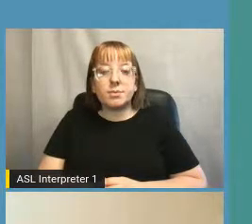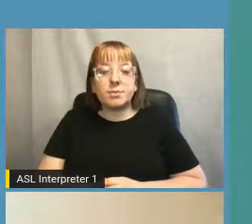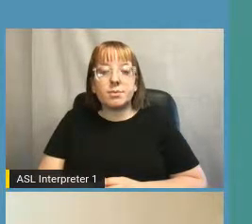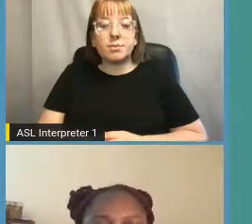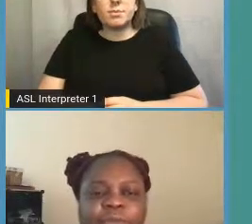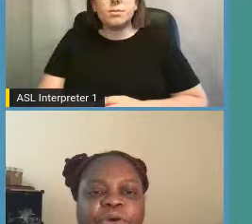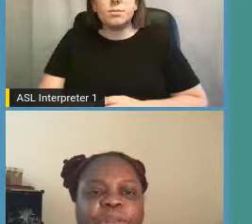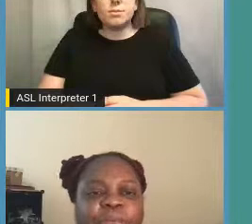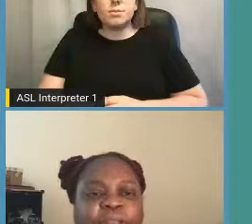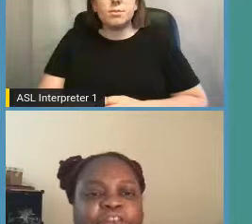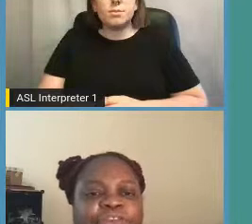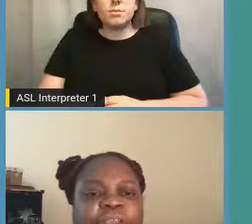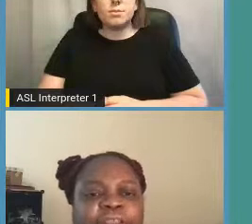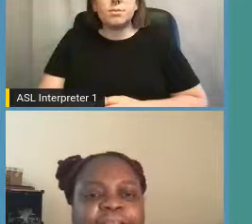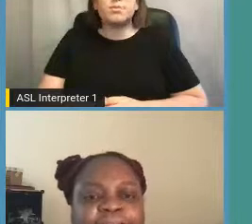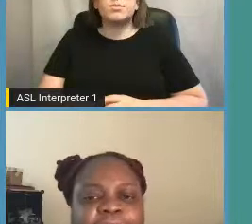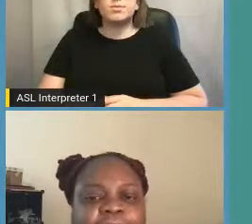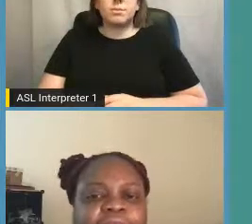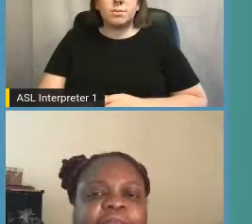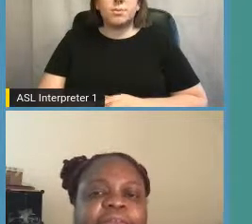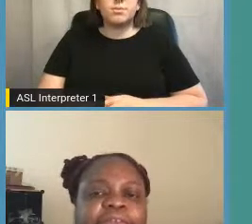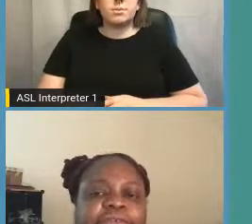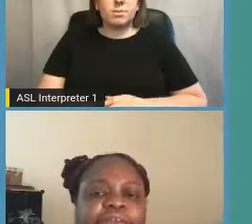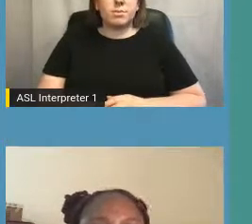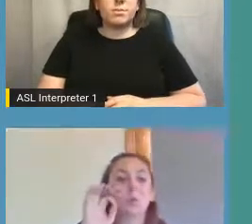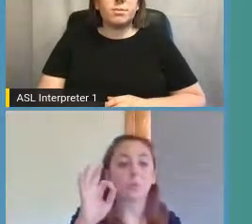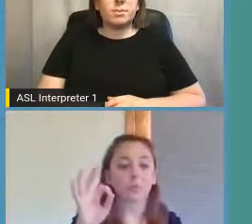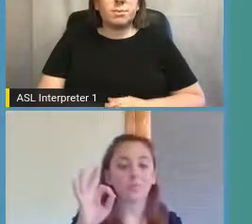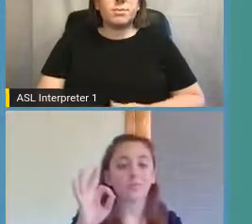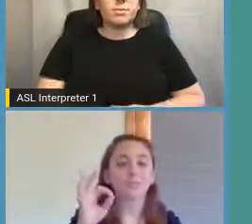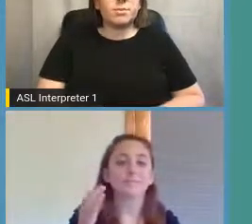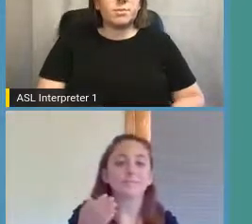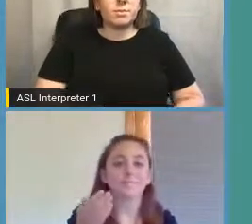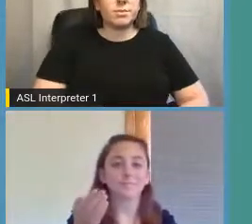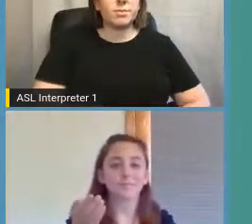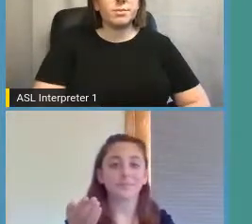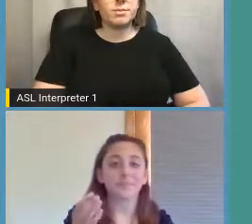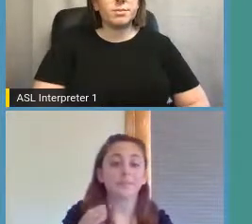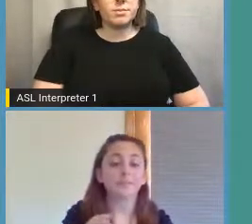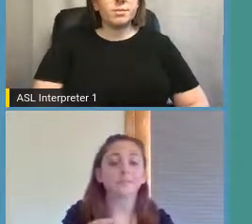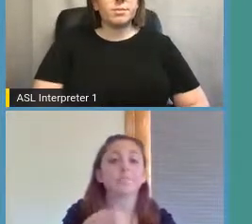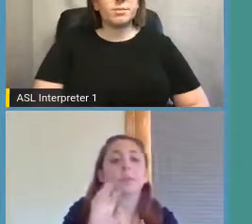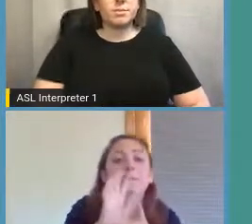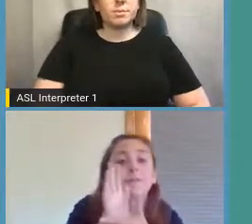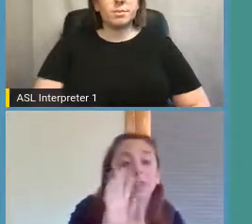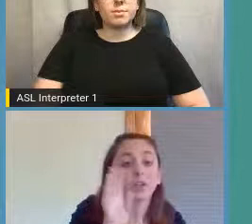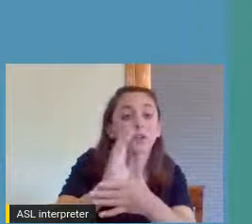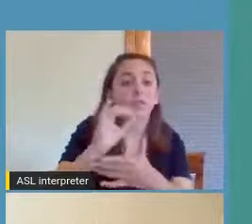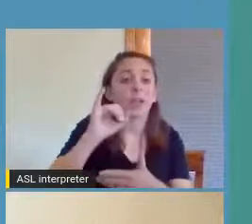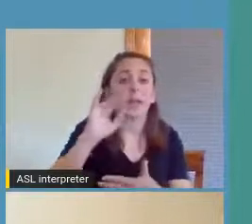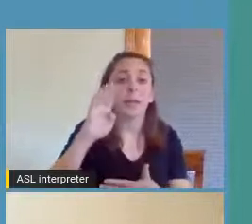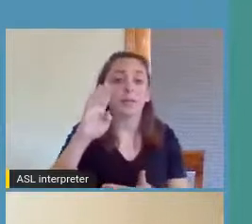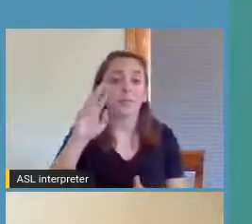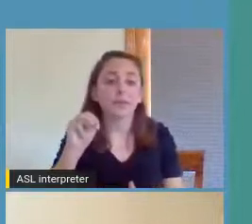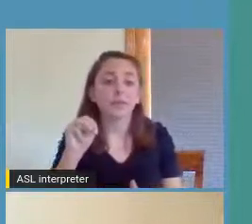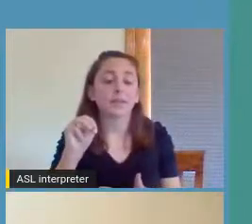So I do want to point out, you can look at, there's the Vimeo of the IBM exhibition walkthrough that someone recorded,